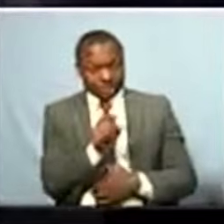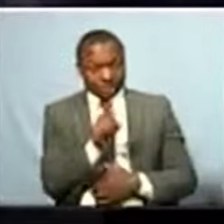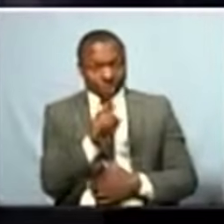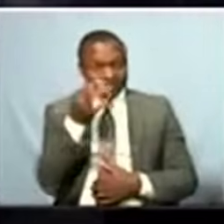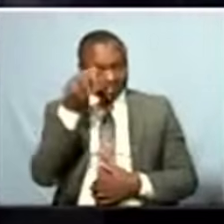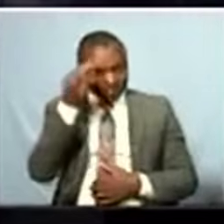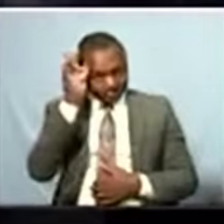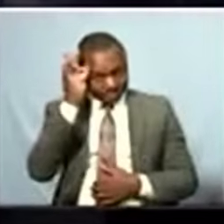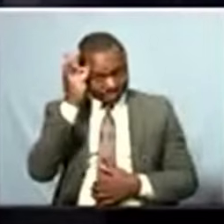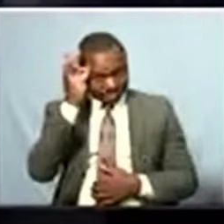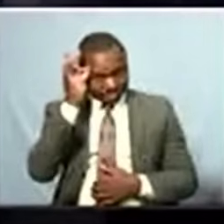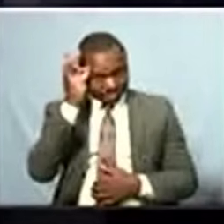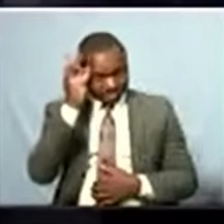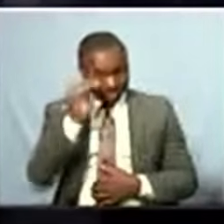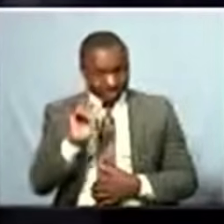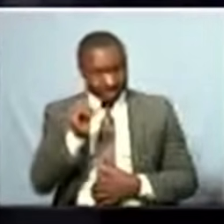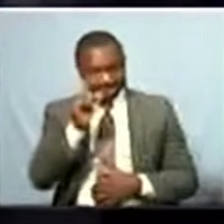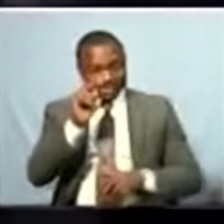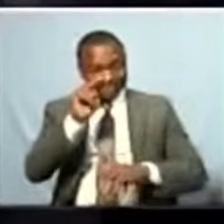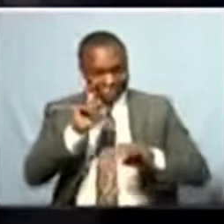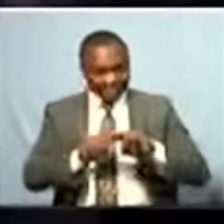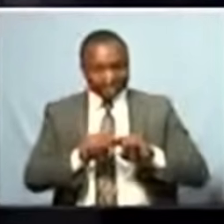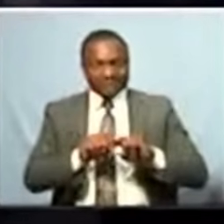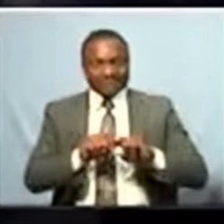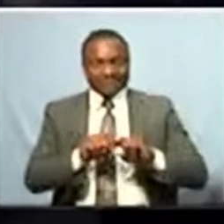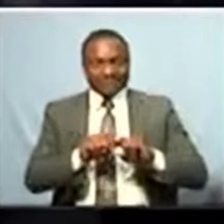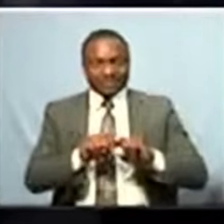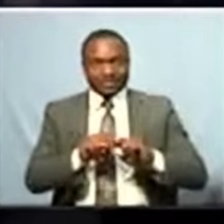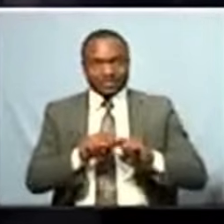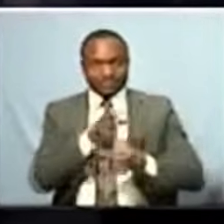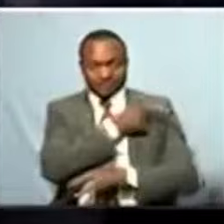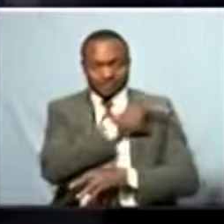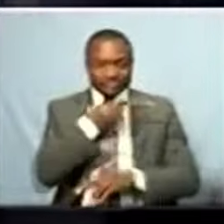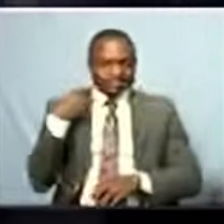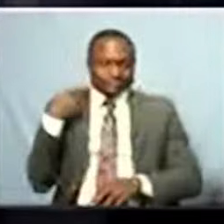note of the phrase first sitting of Parliament.